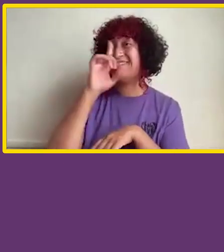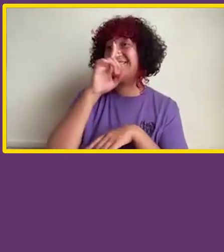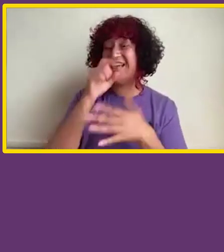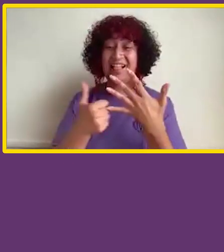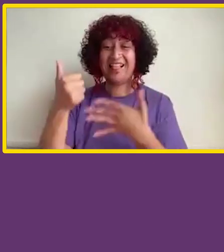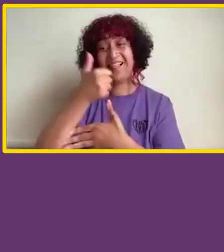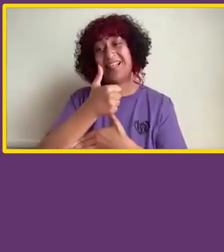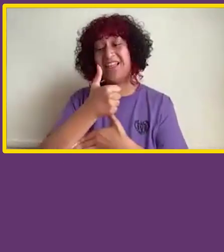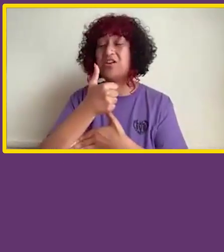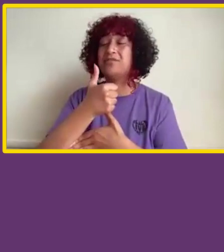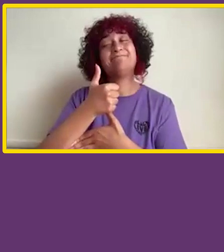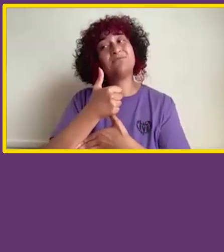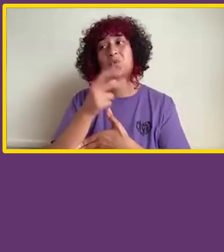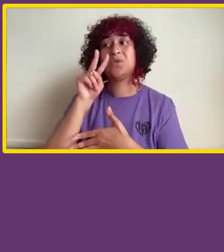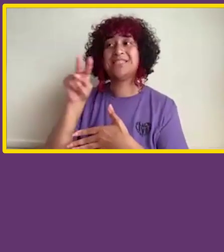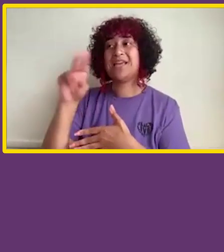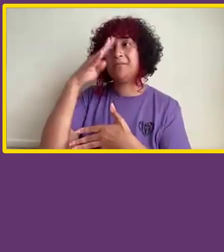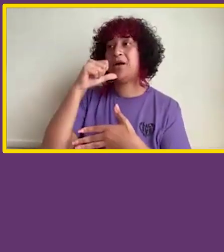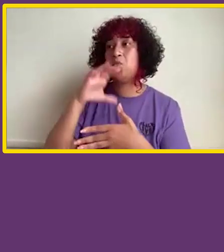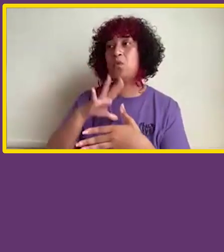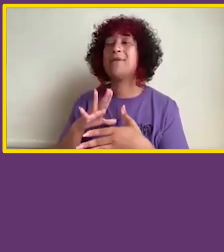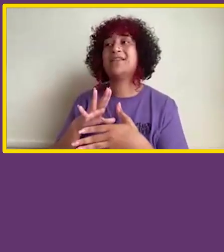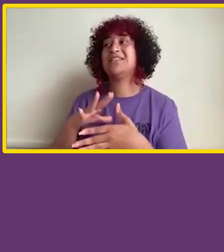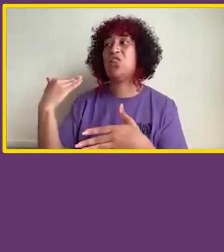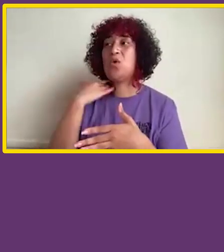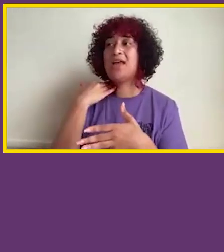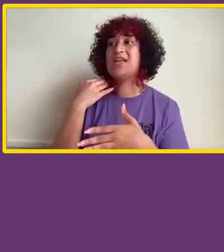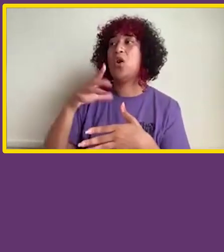threat and therefore must annihilate her in some way or another from the workplace.